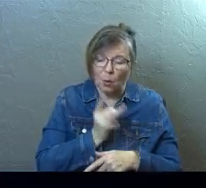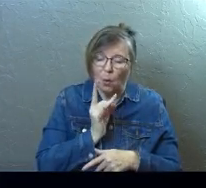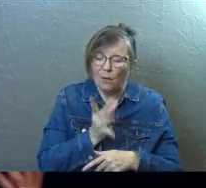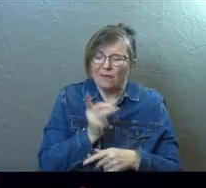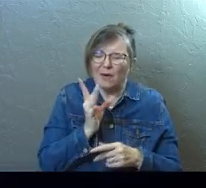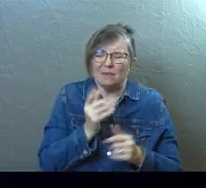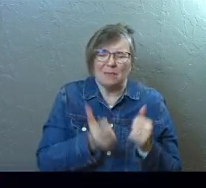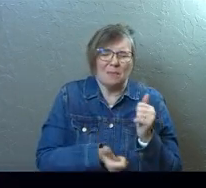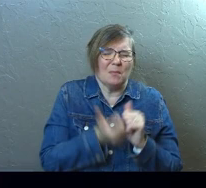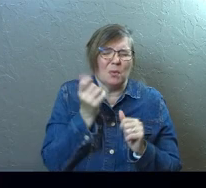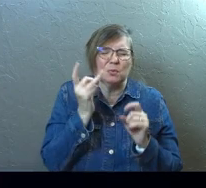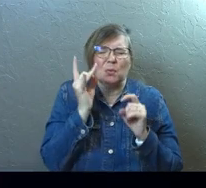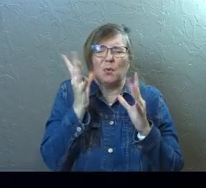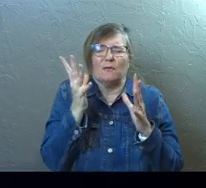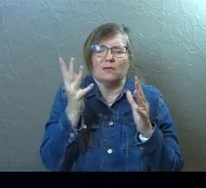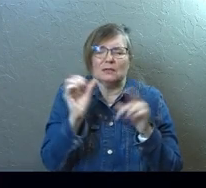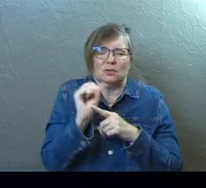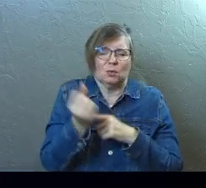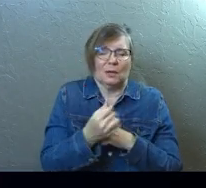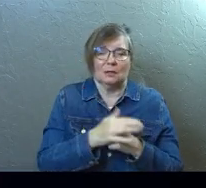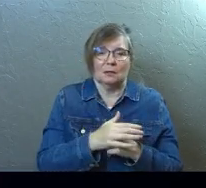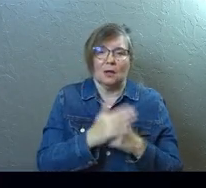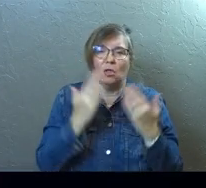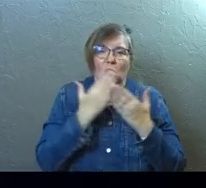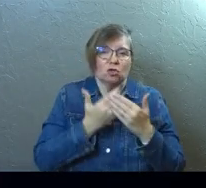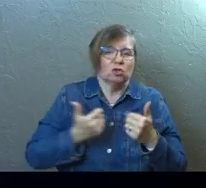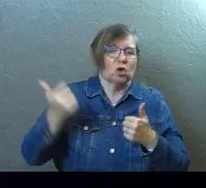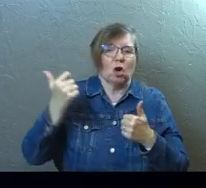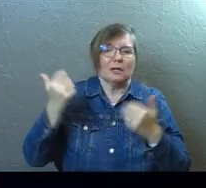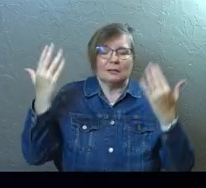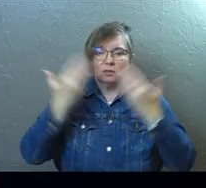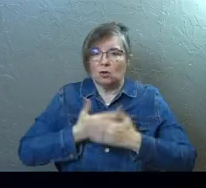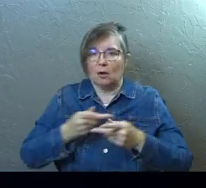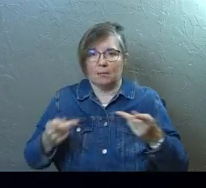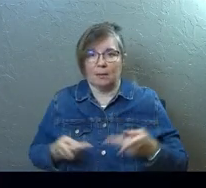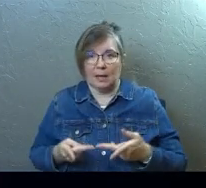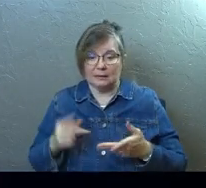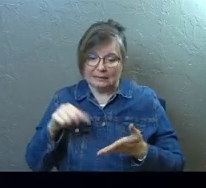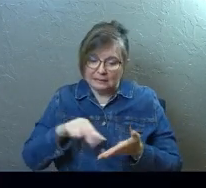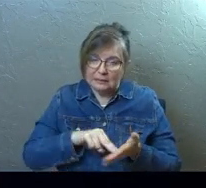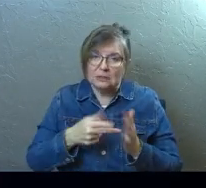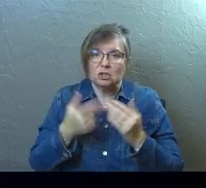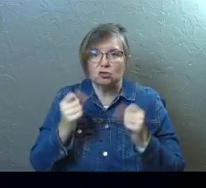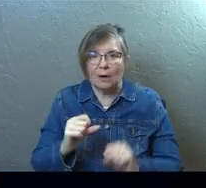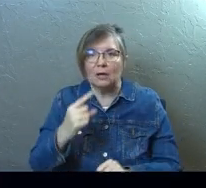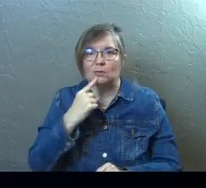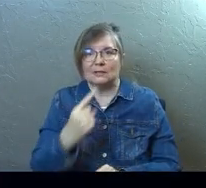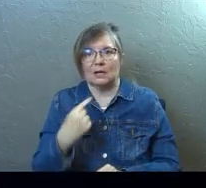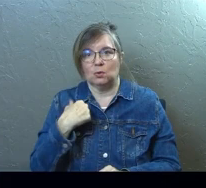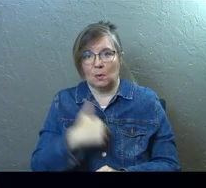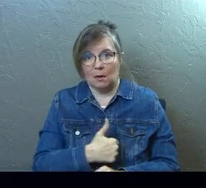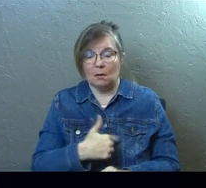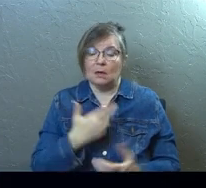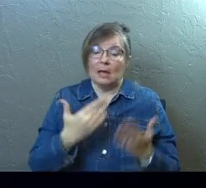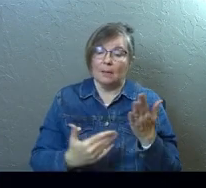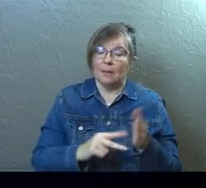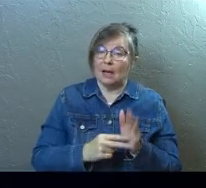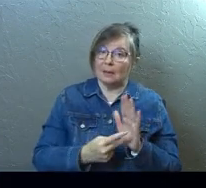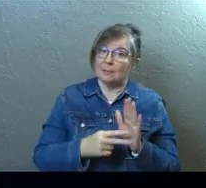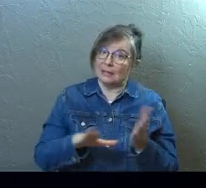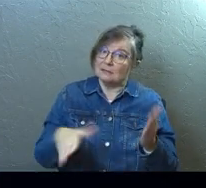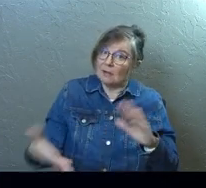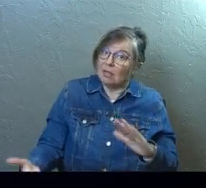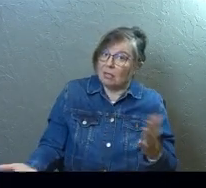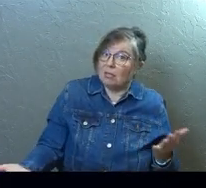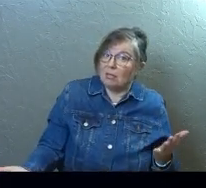The shadowiest of shadows, the darkest of darks. That's what this is trying to say to us. It might be